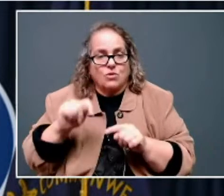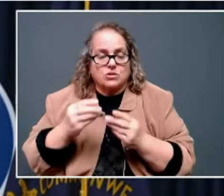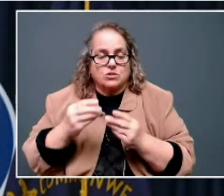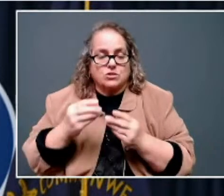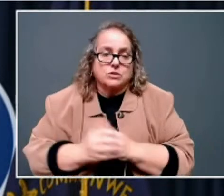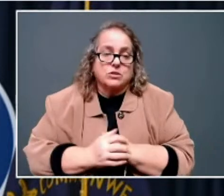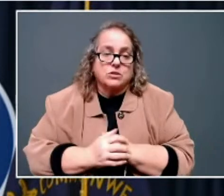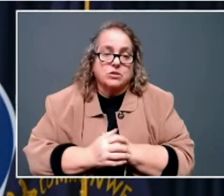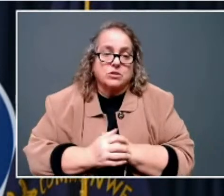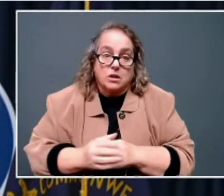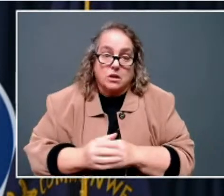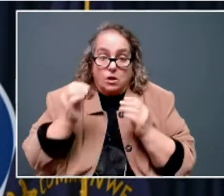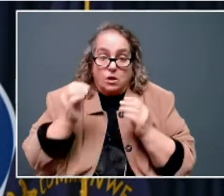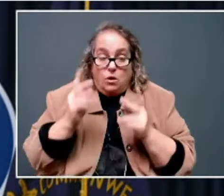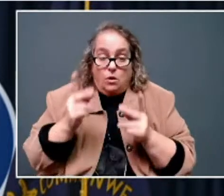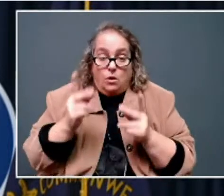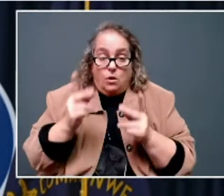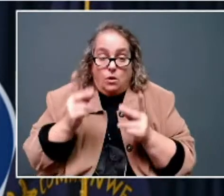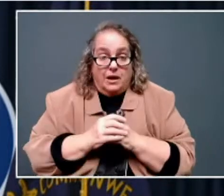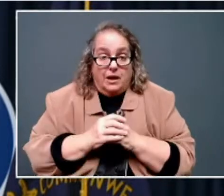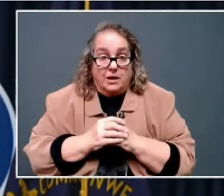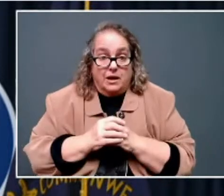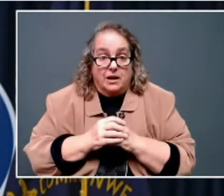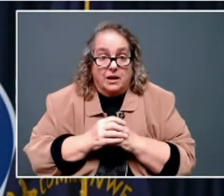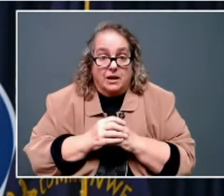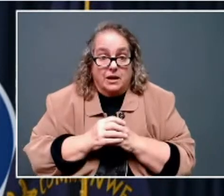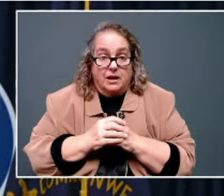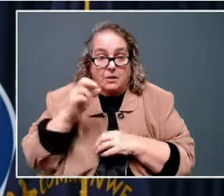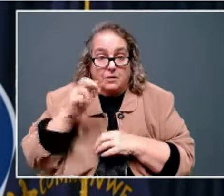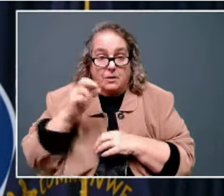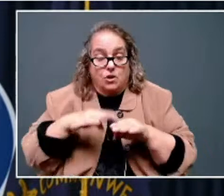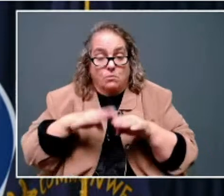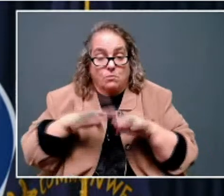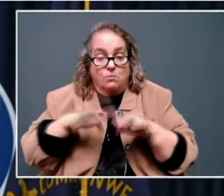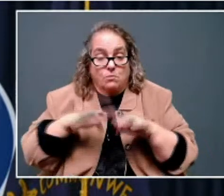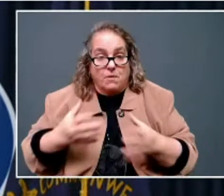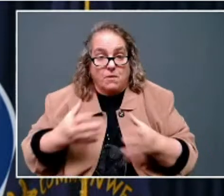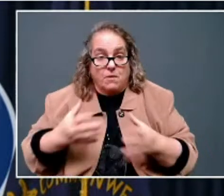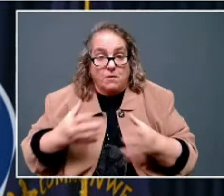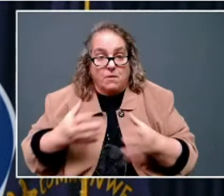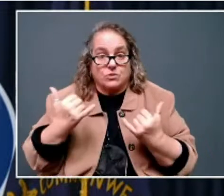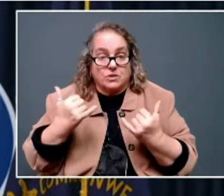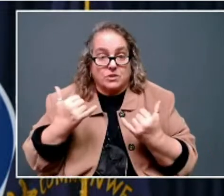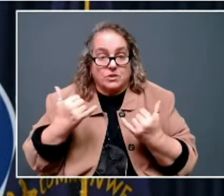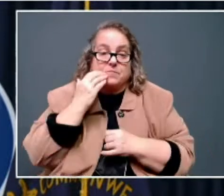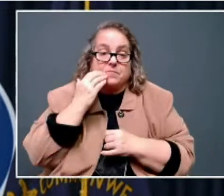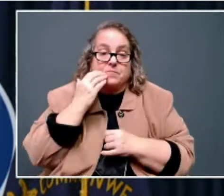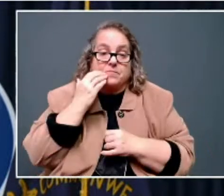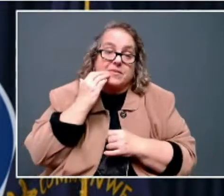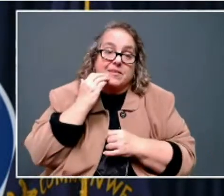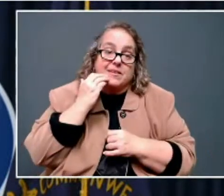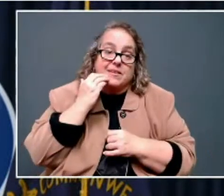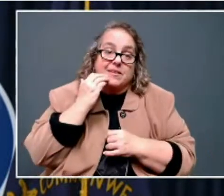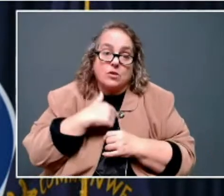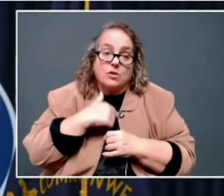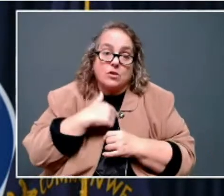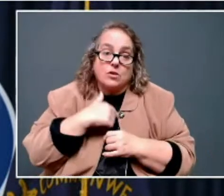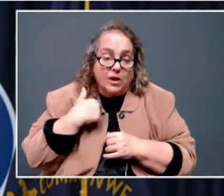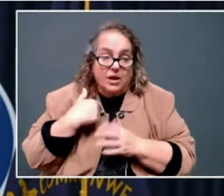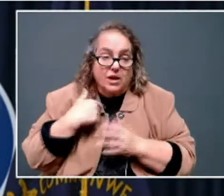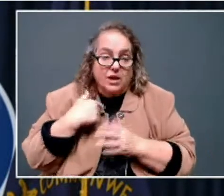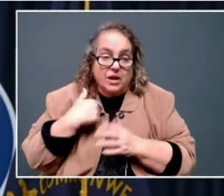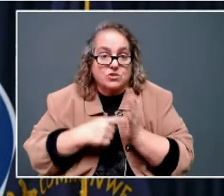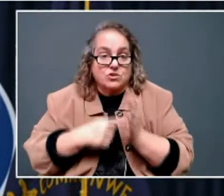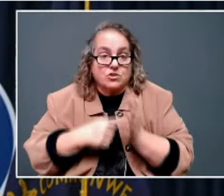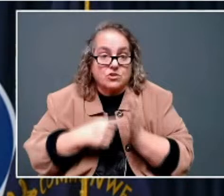right. I've been at this podium a lot today. We unveiled a record amount of investment in